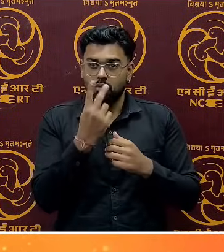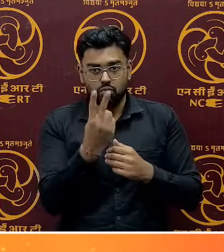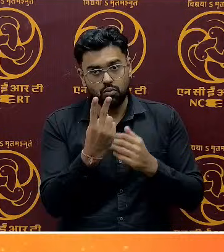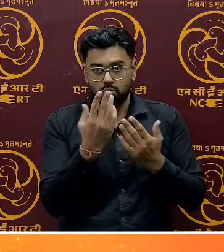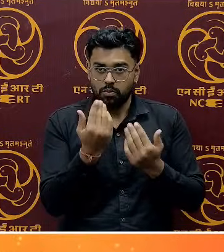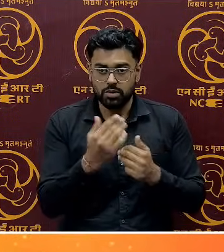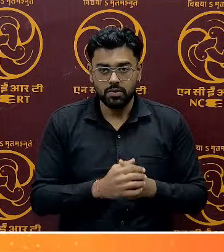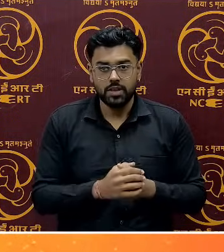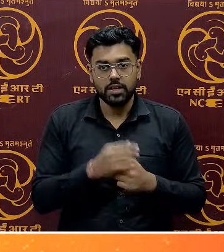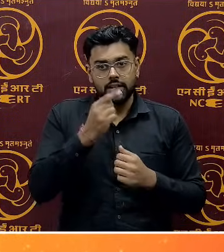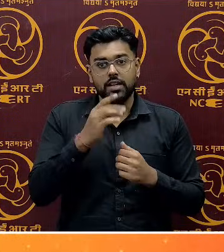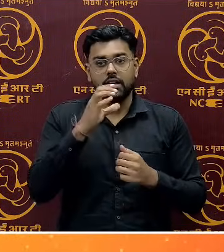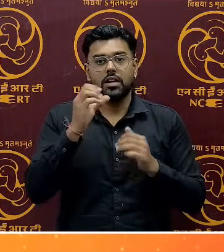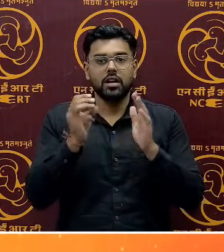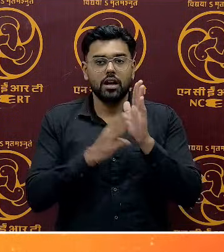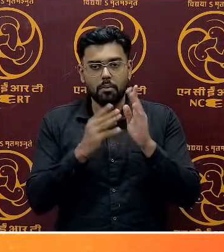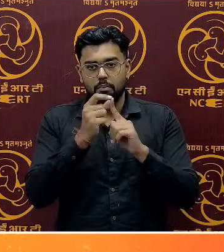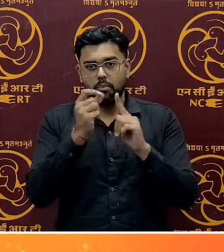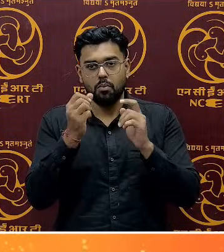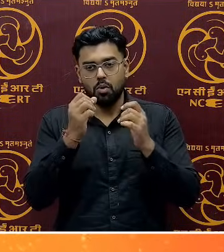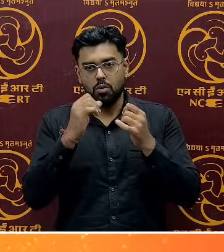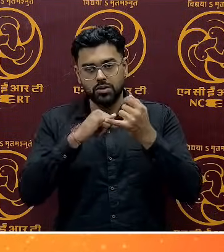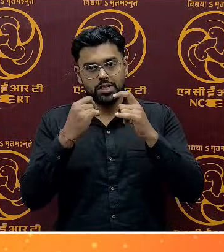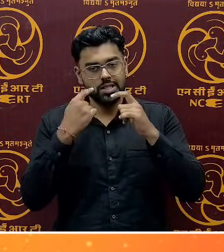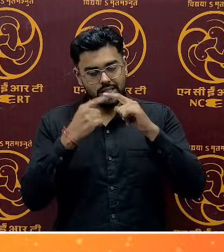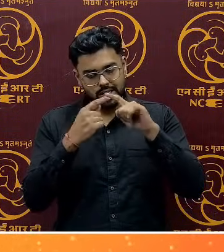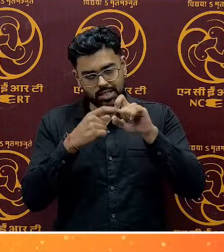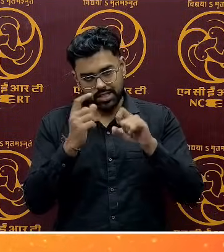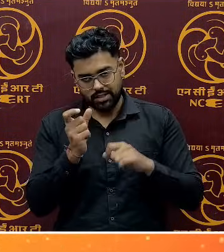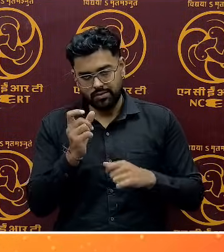It becomes composite. Okay, therefore the statement